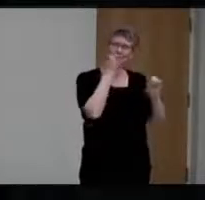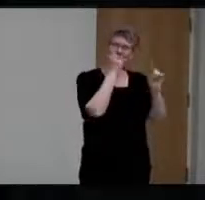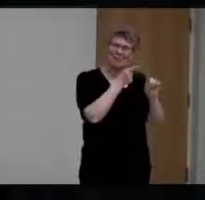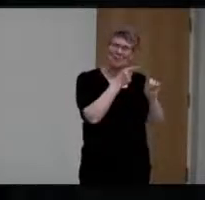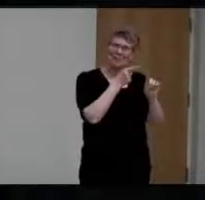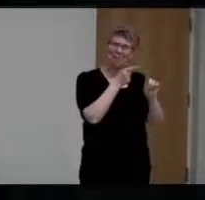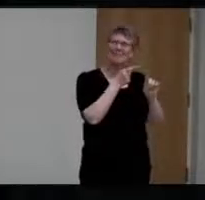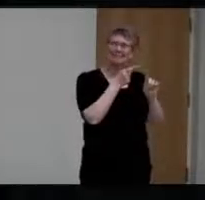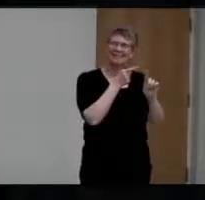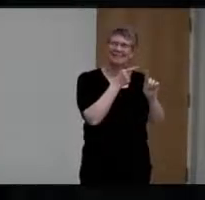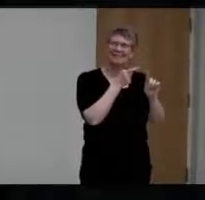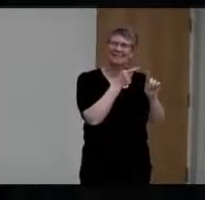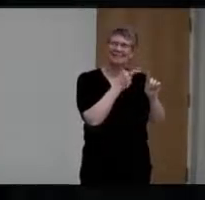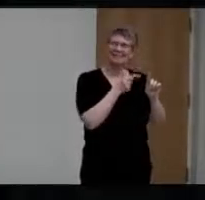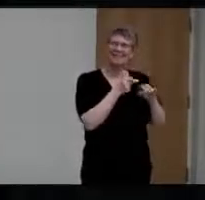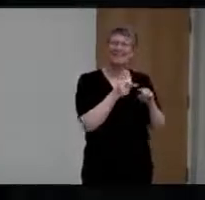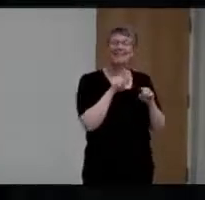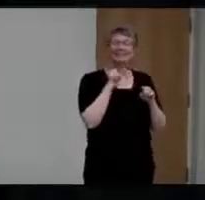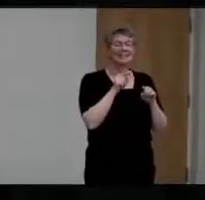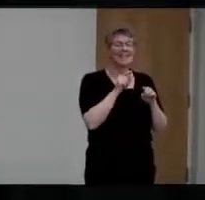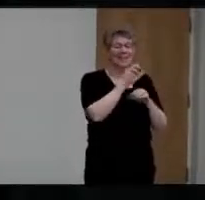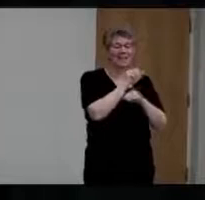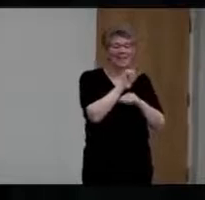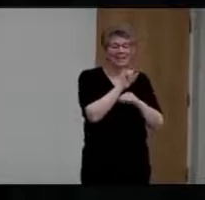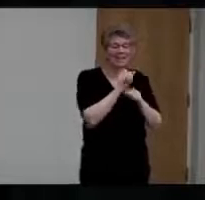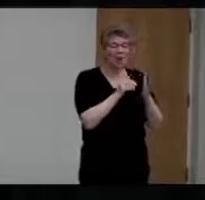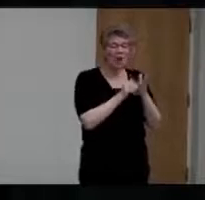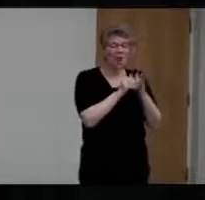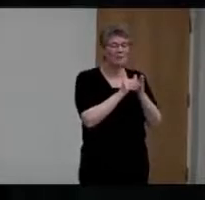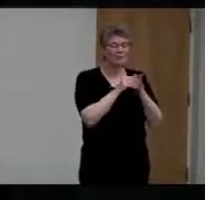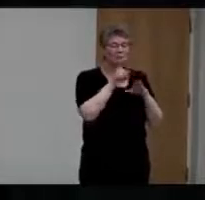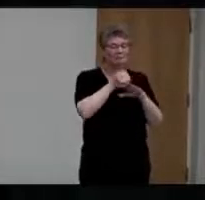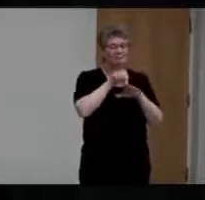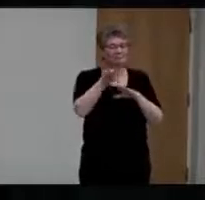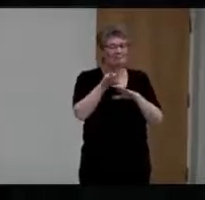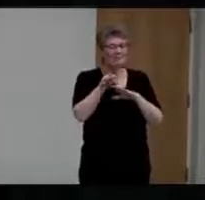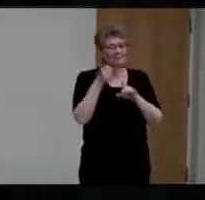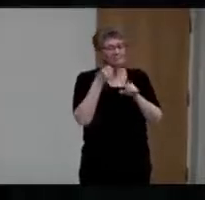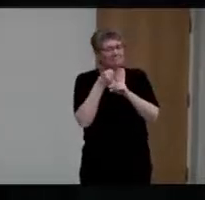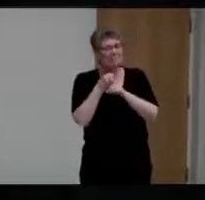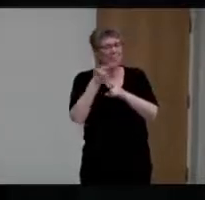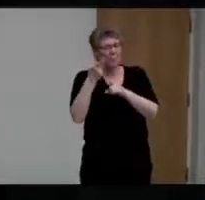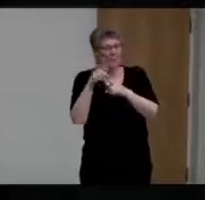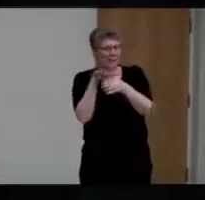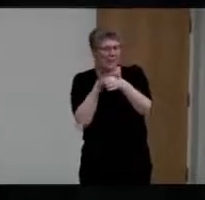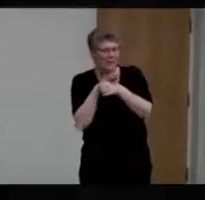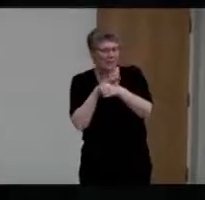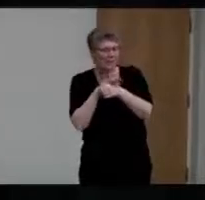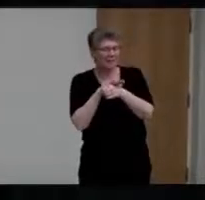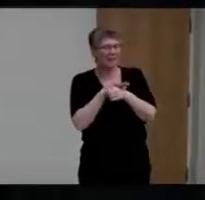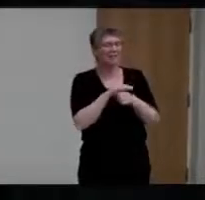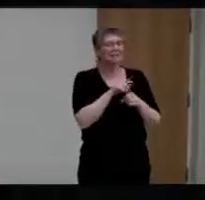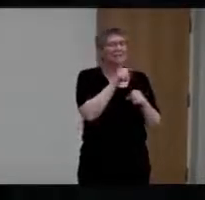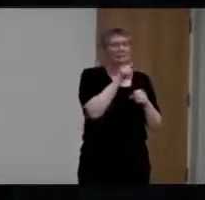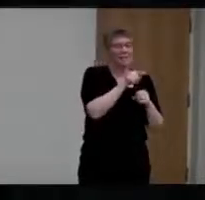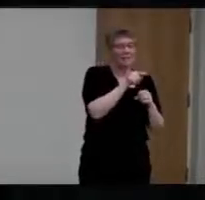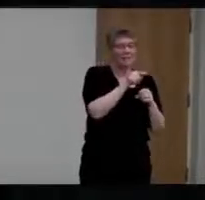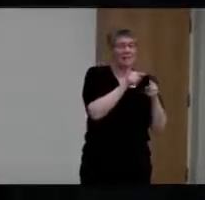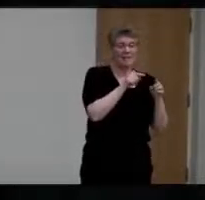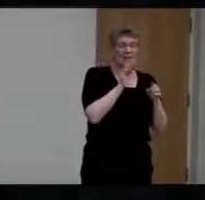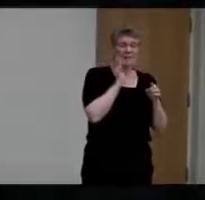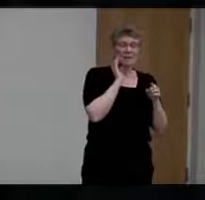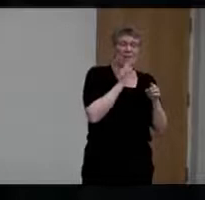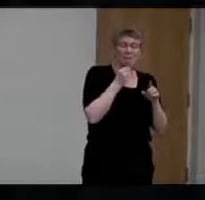going to be distributed unevenly across workplaces. The stakes are going to be different for different people, right? Grading has an impact on